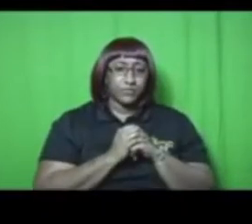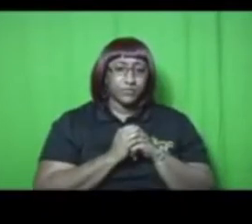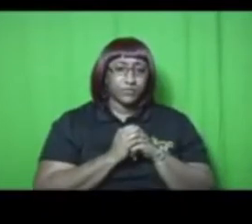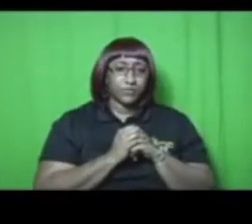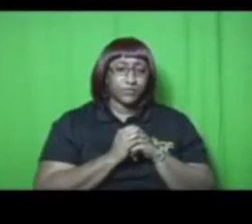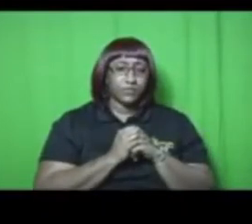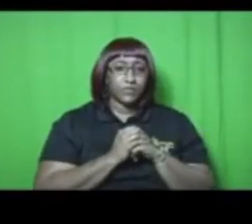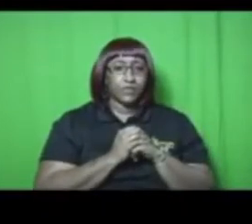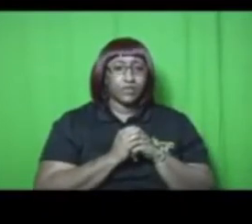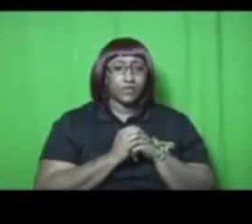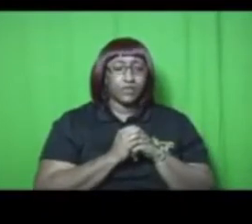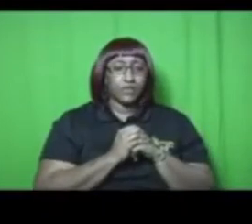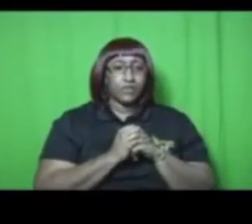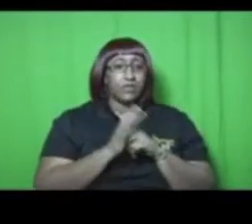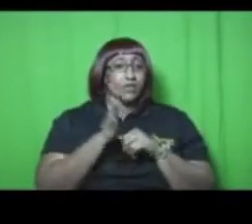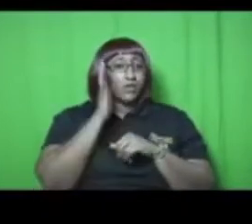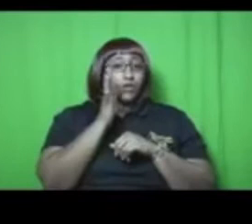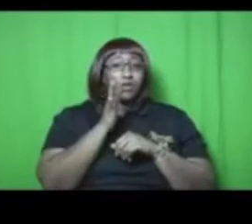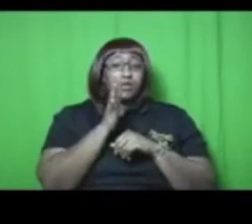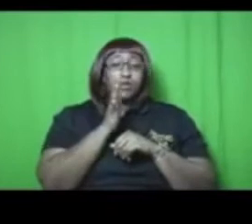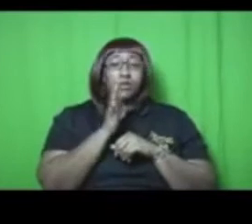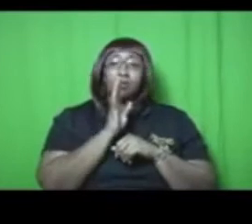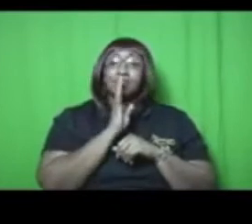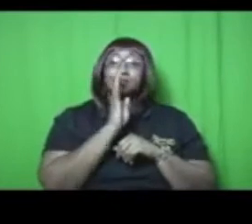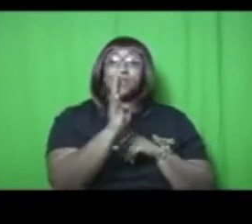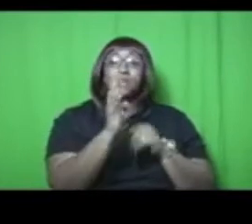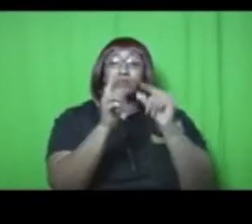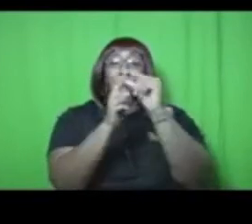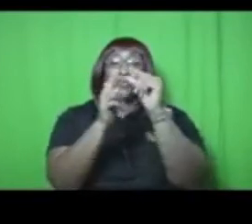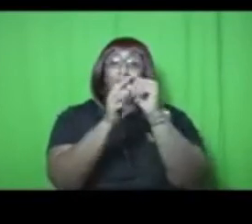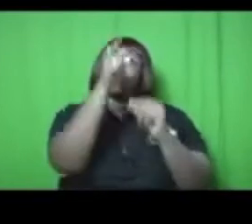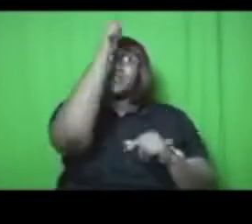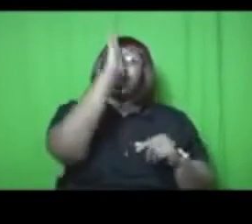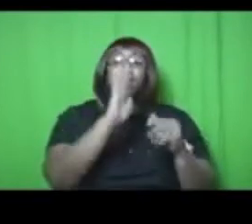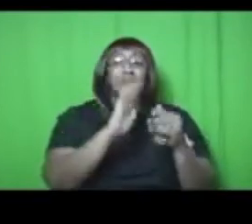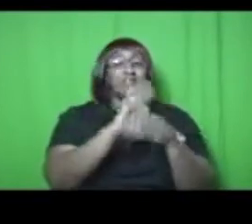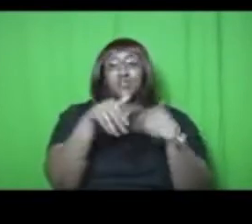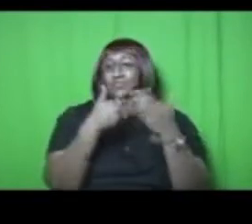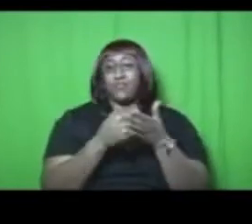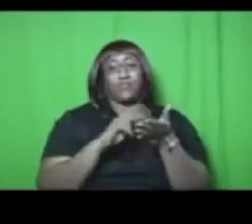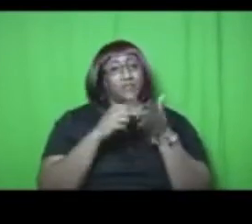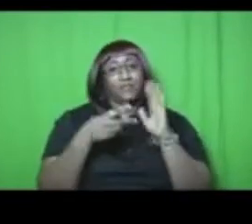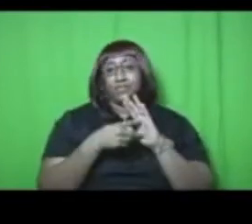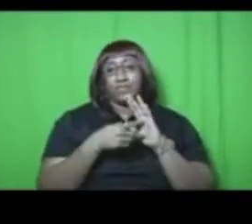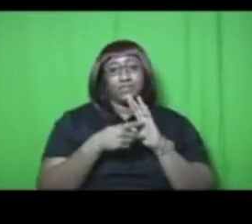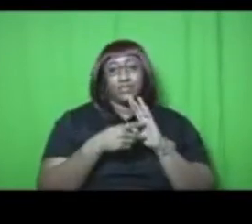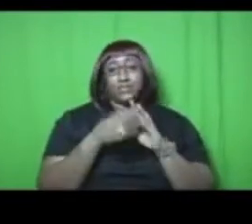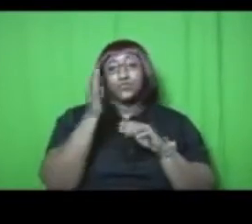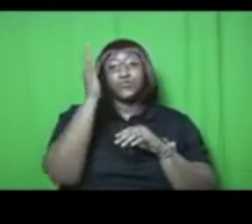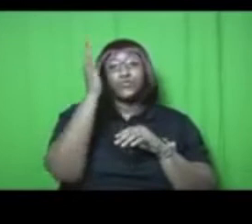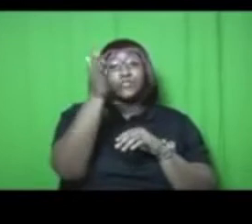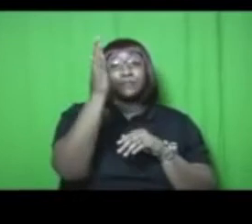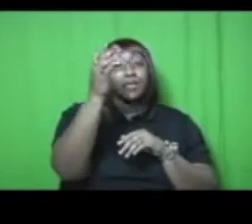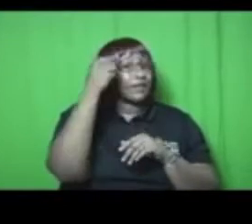A prophet of God will speak the word of God. That's all it means, to speak